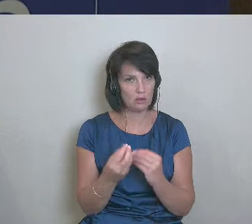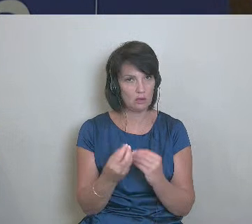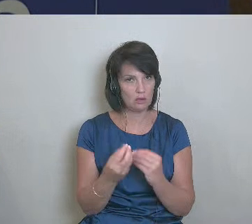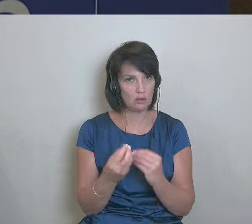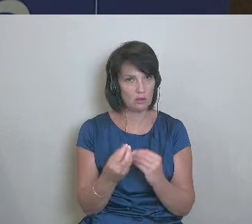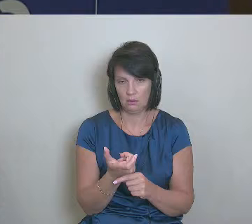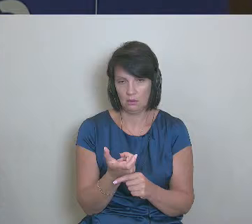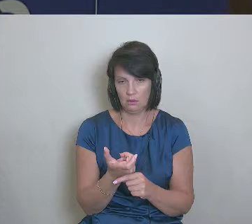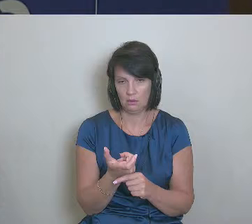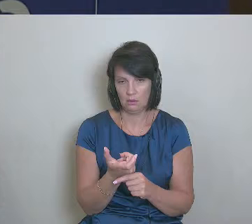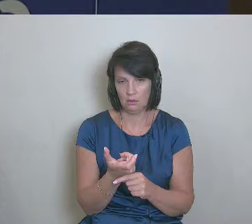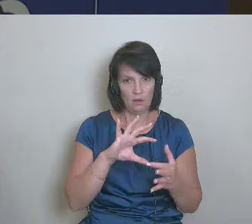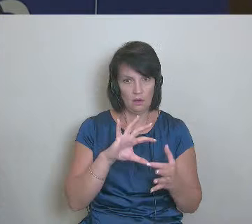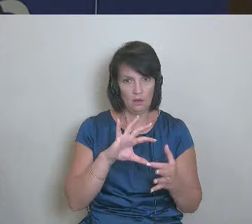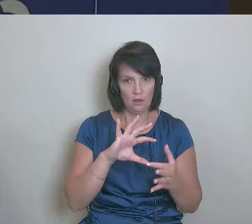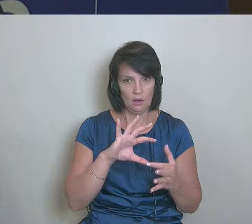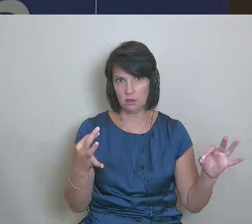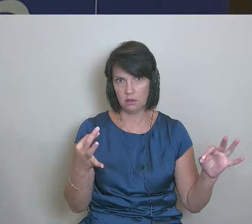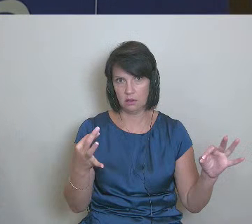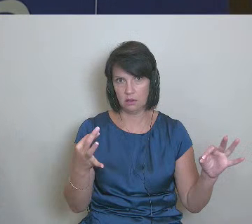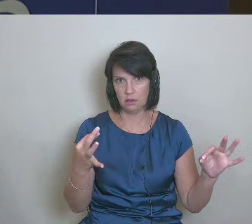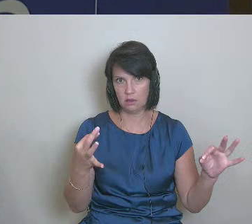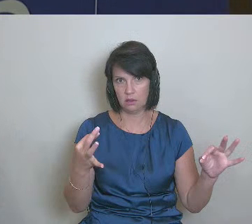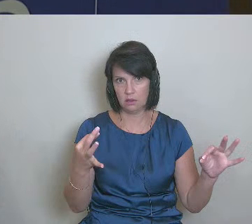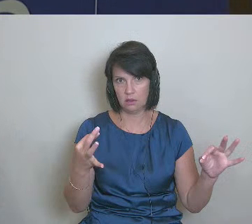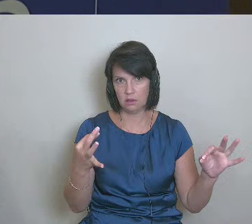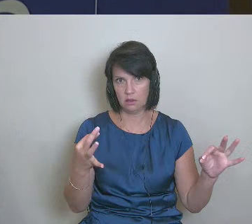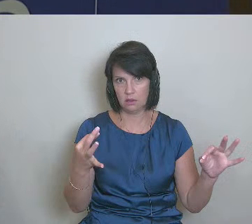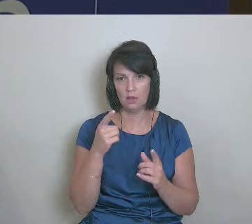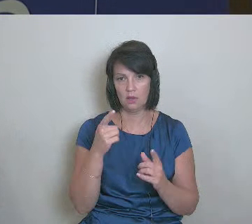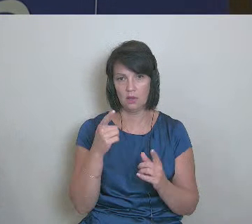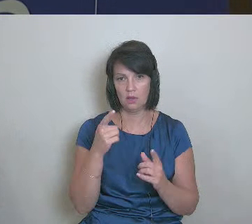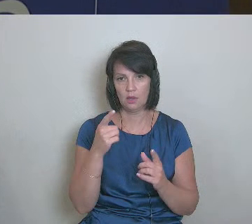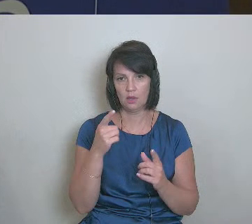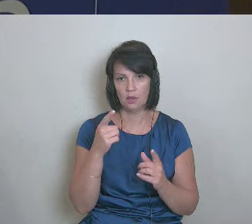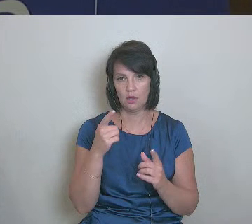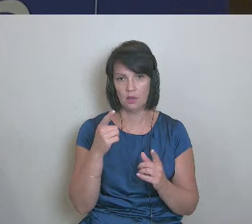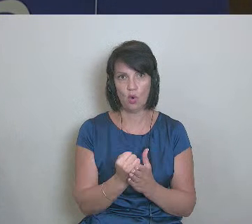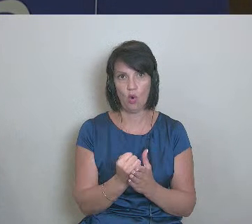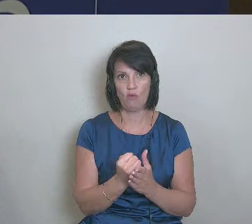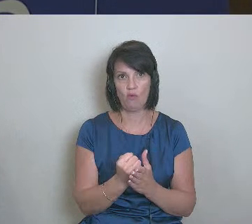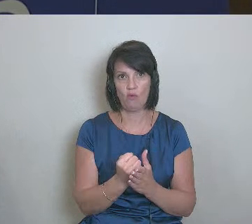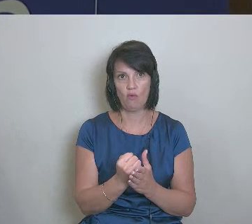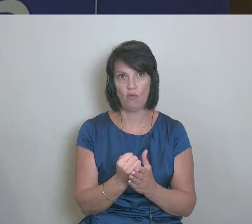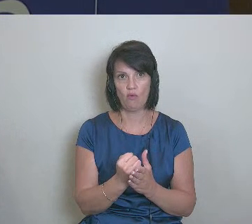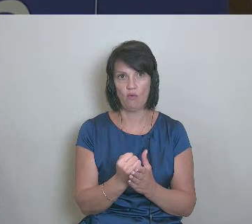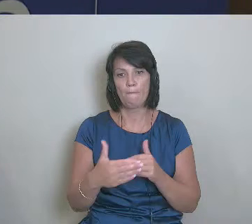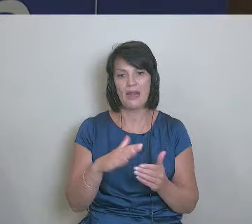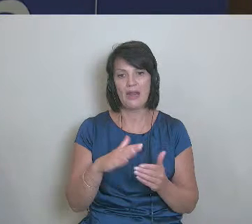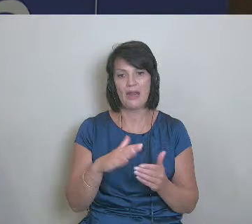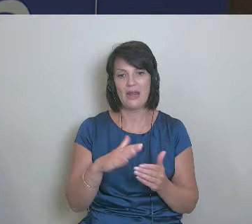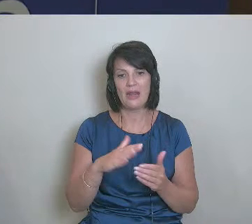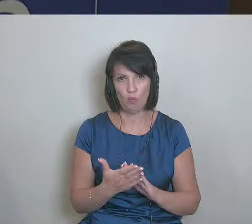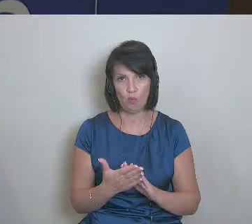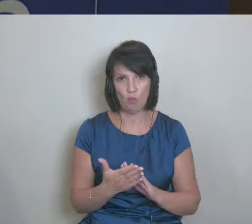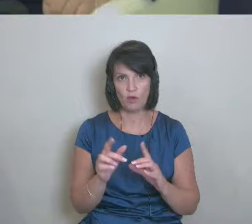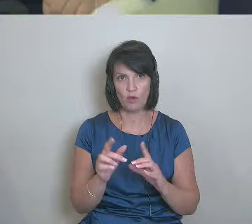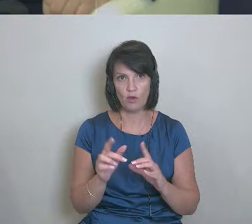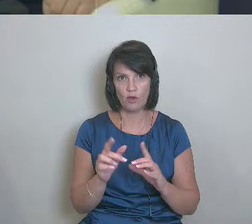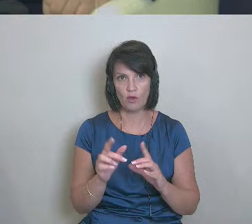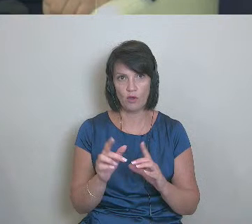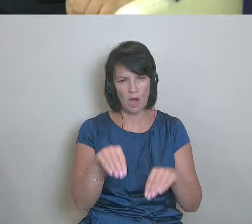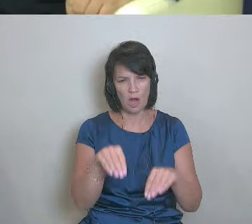then, this is a too complicated engineering, too convoluted, because they create